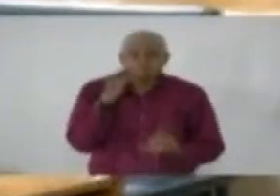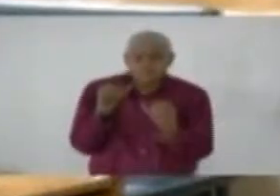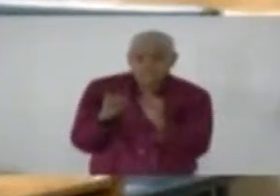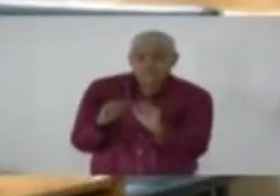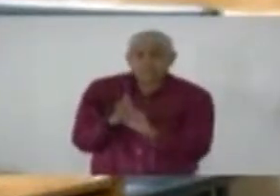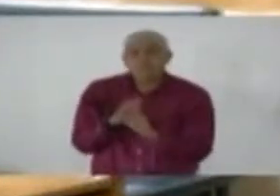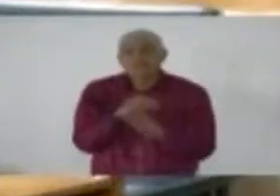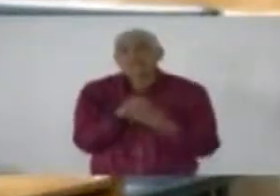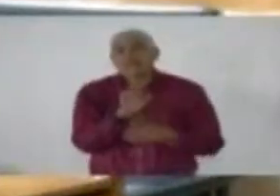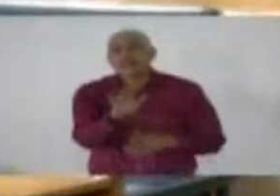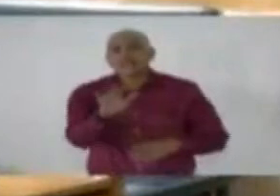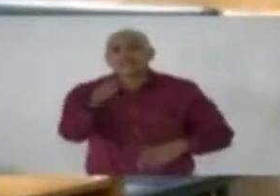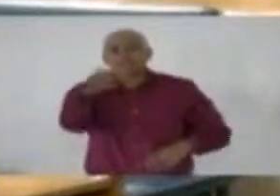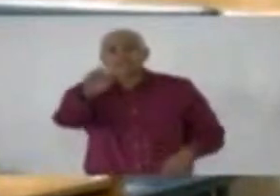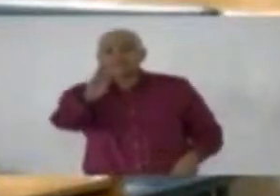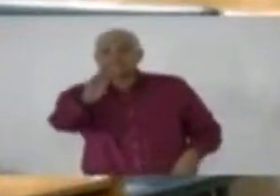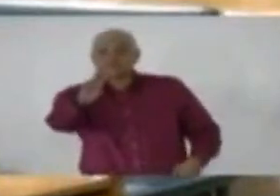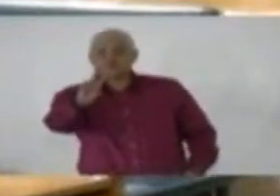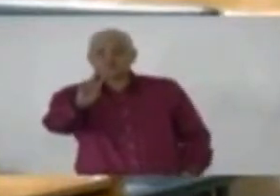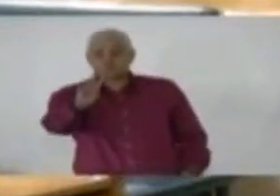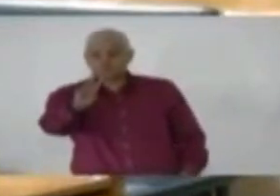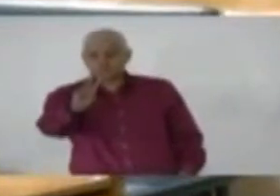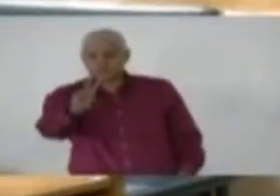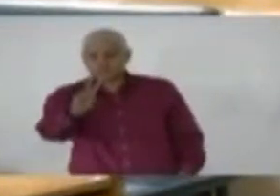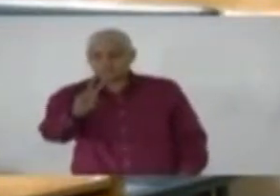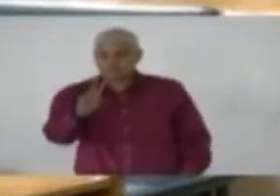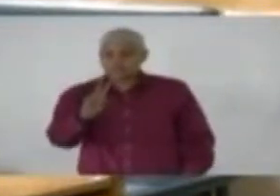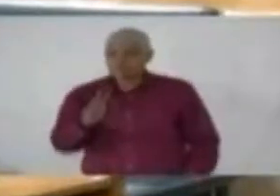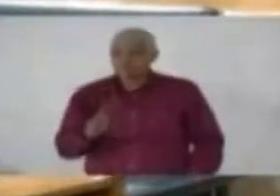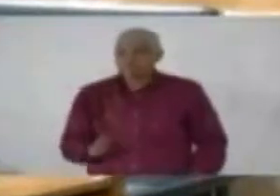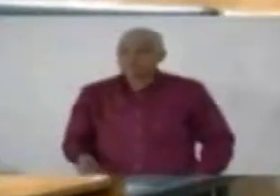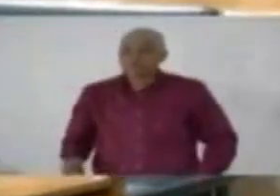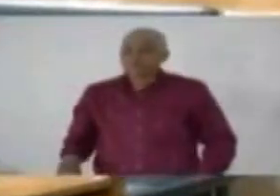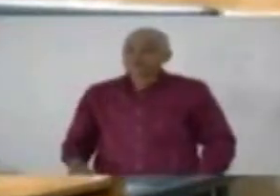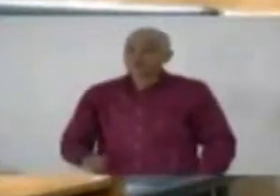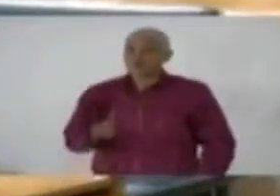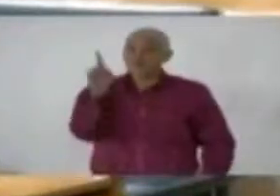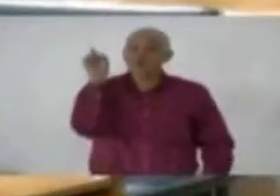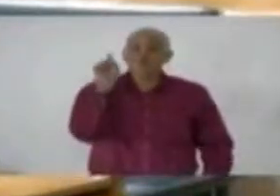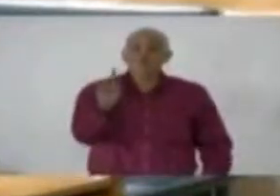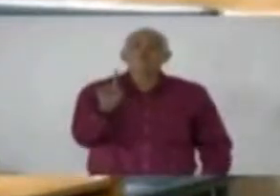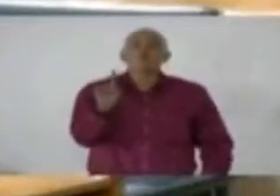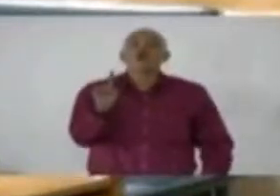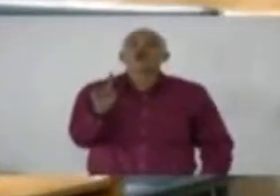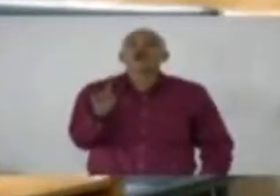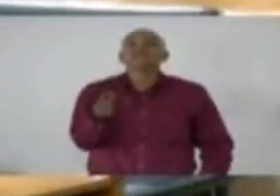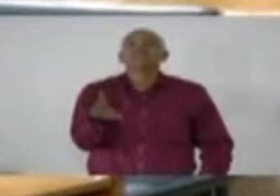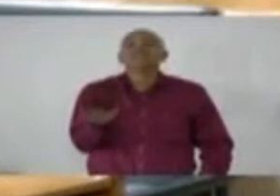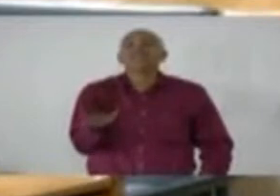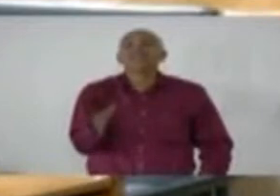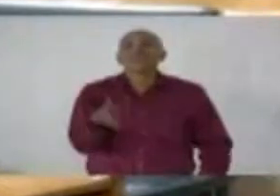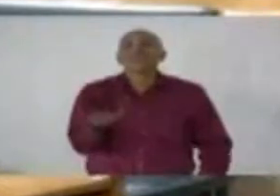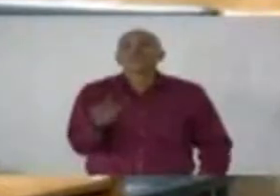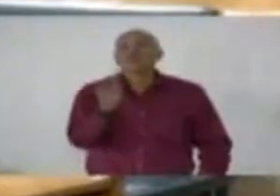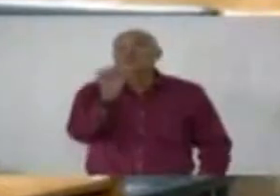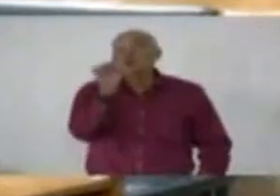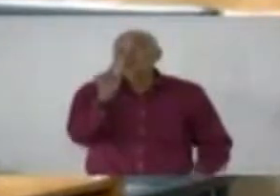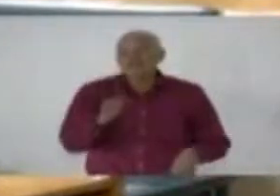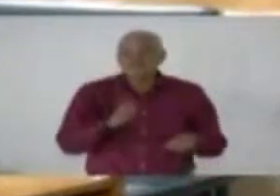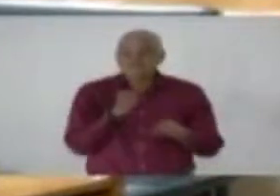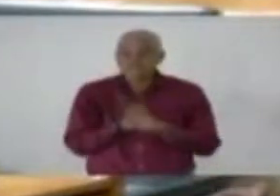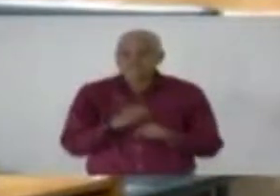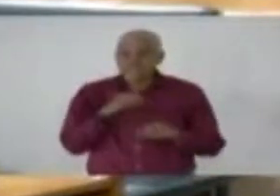independent in 1962, there was one dege year